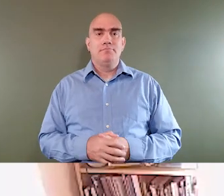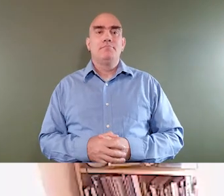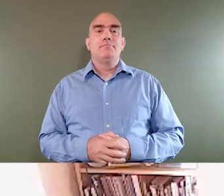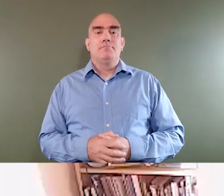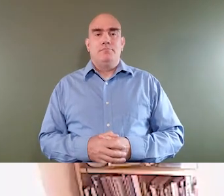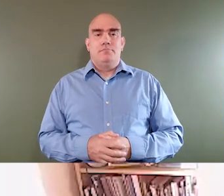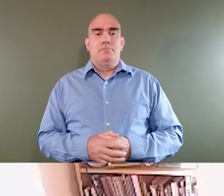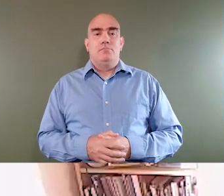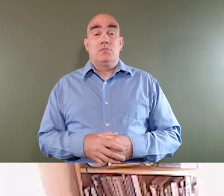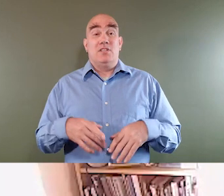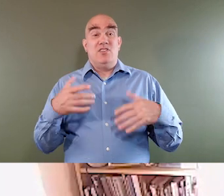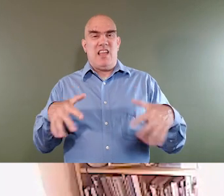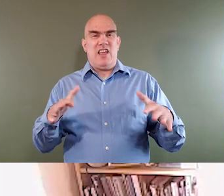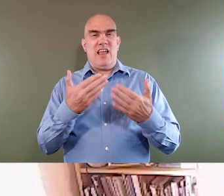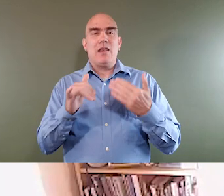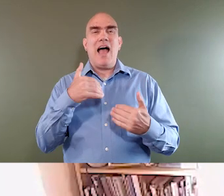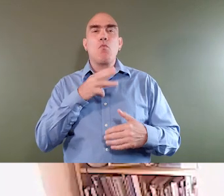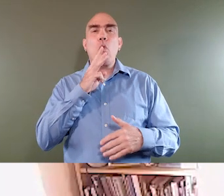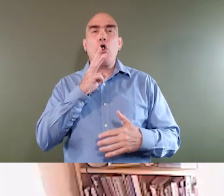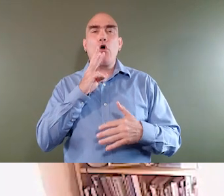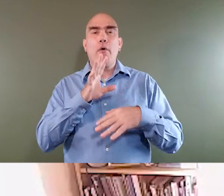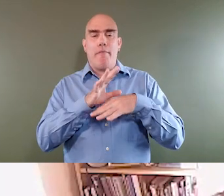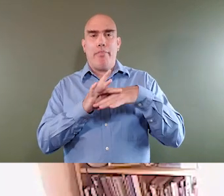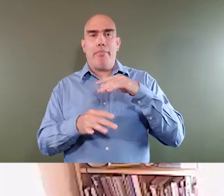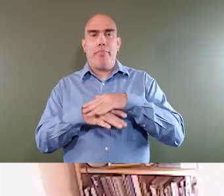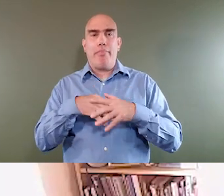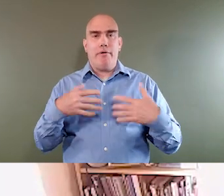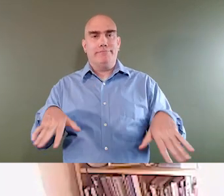Shake the hands out like you've got water on your hands.